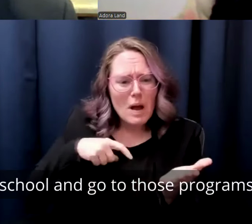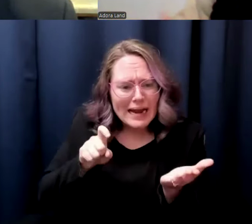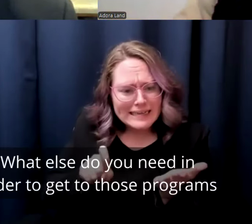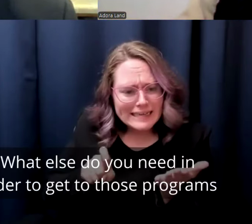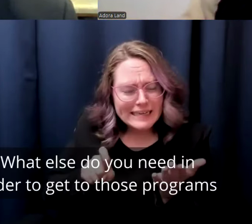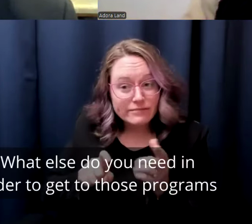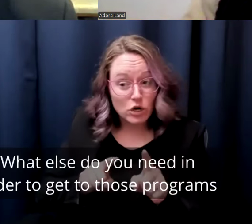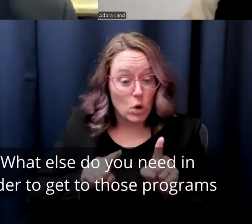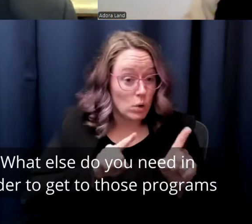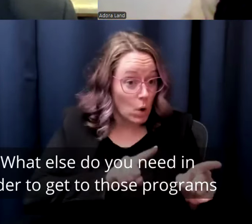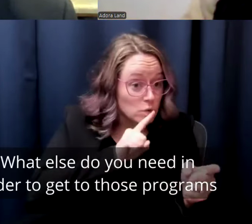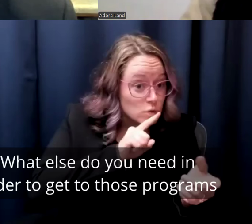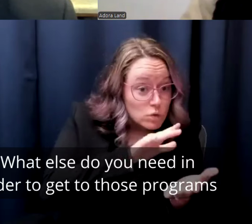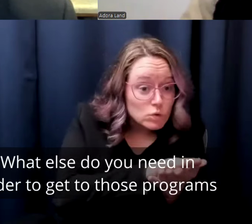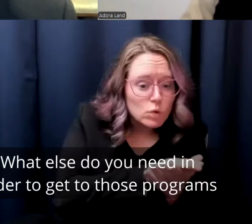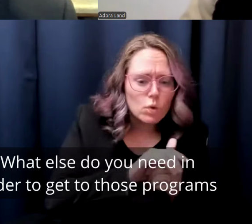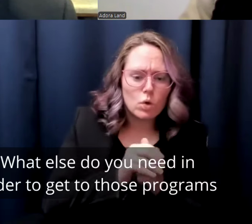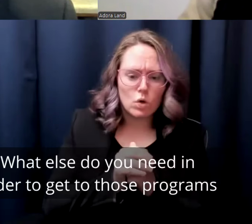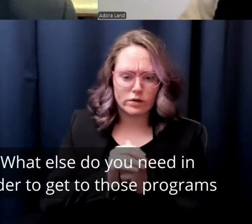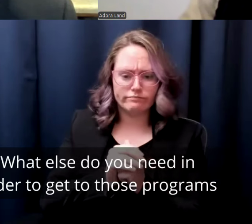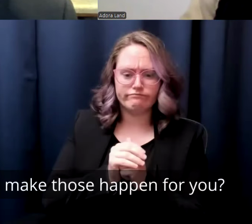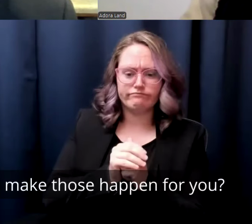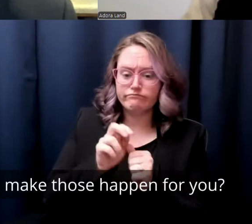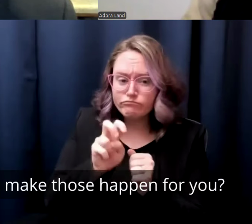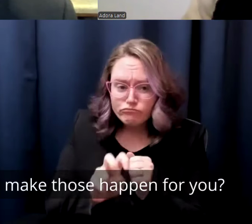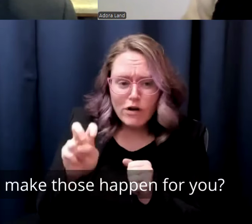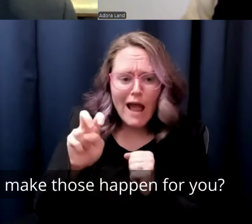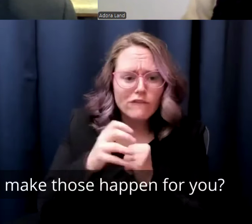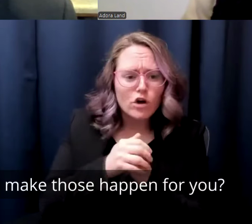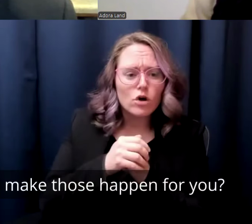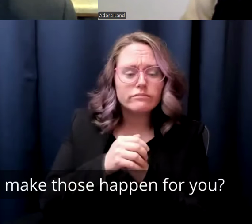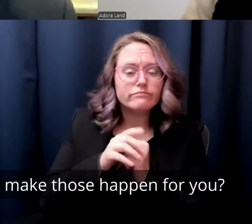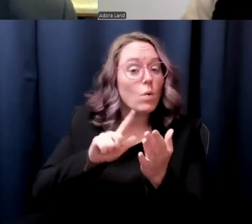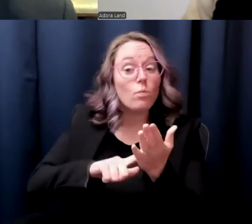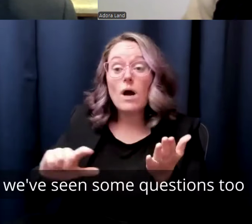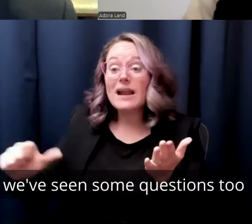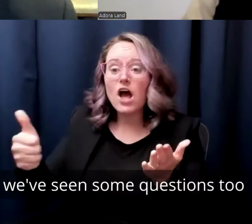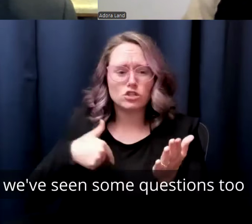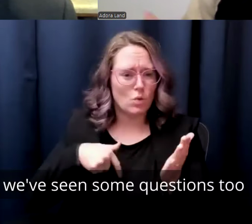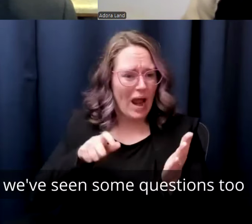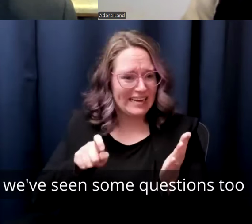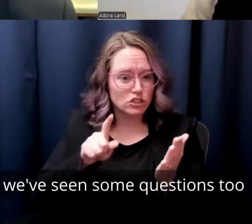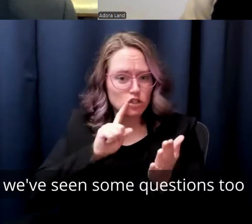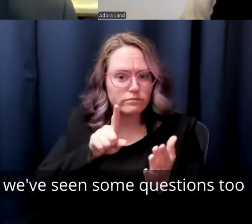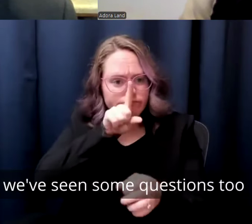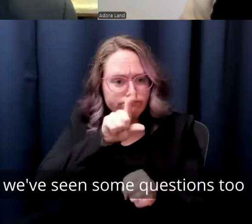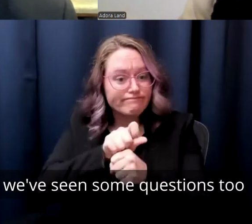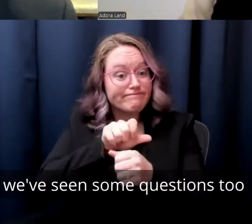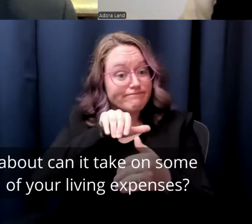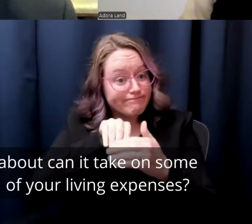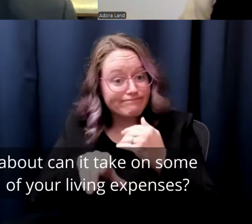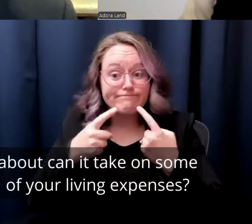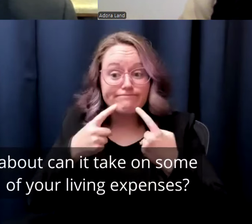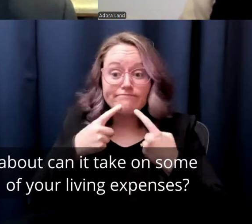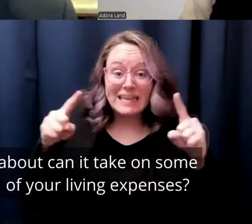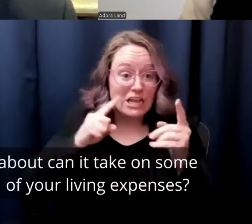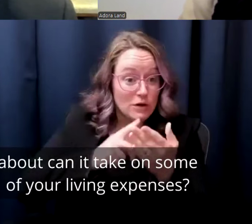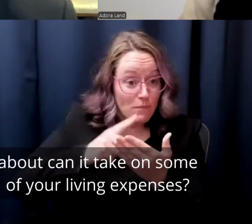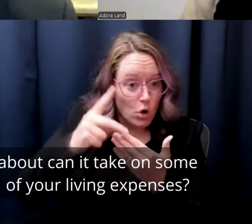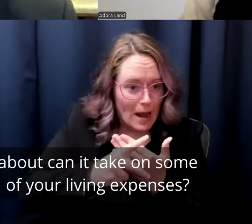programs? What else do you need in order to get to those programs and make those happen for you? I think we've seen some questions too about can